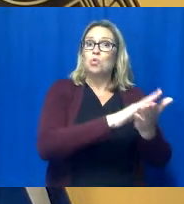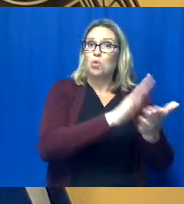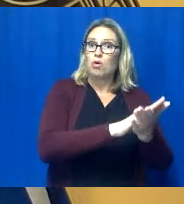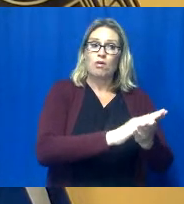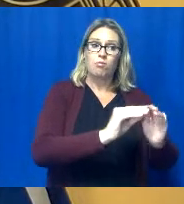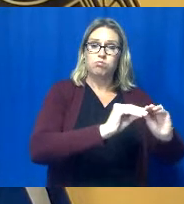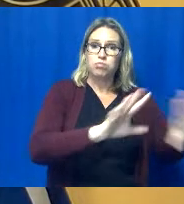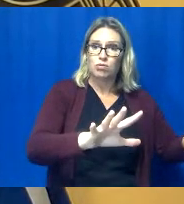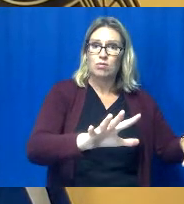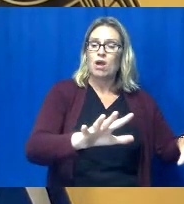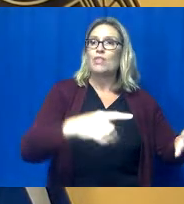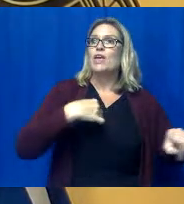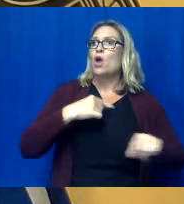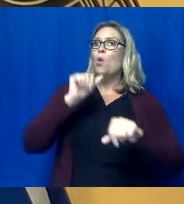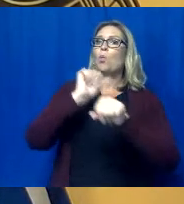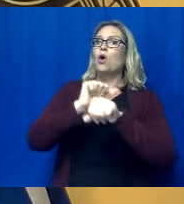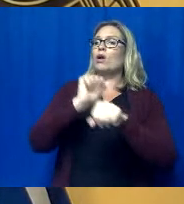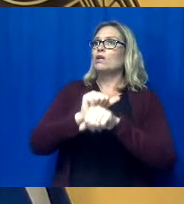between.